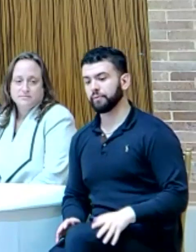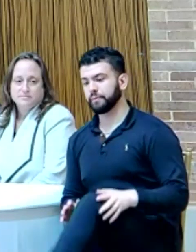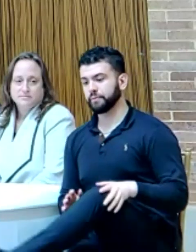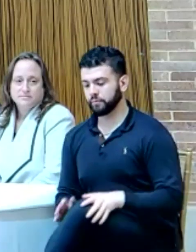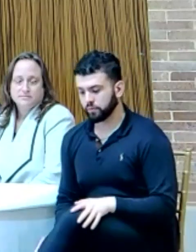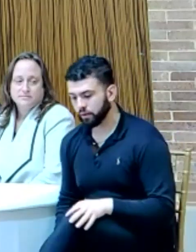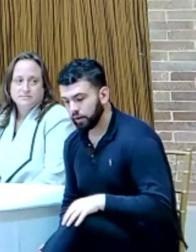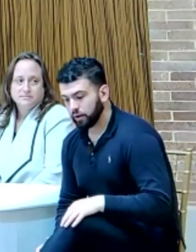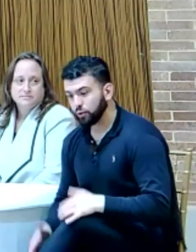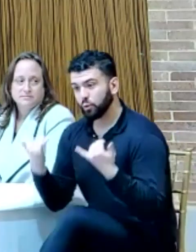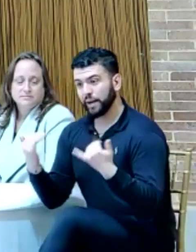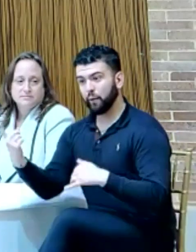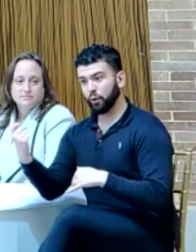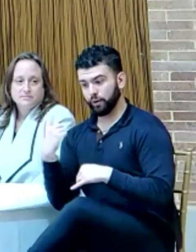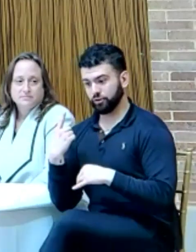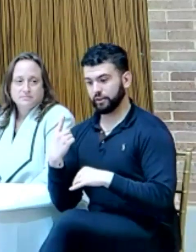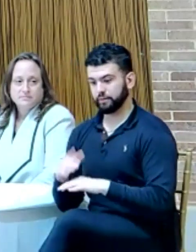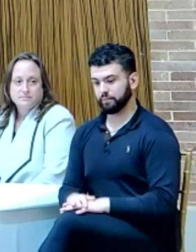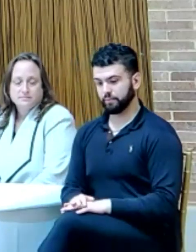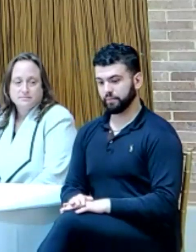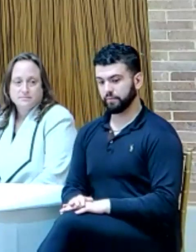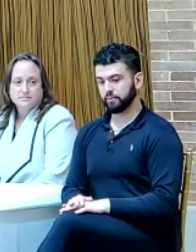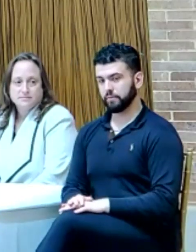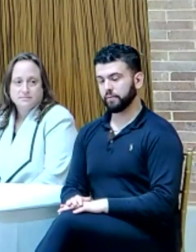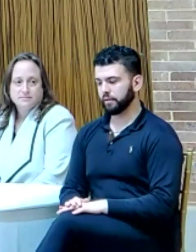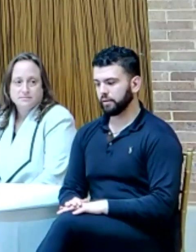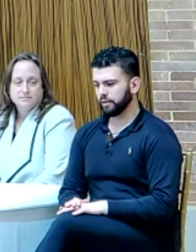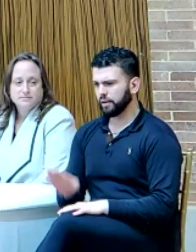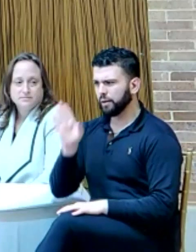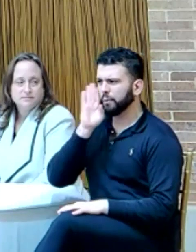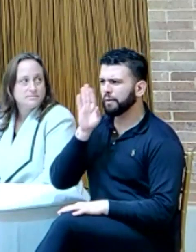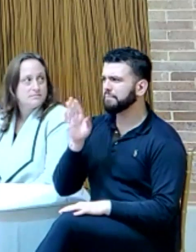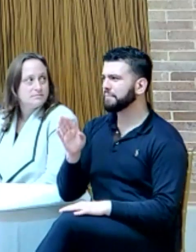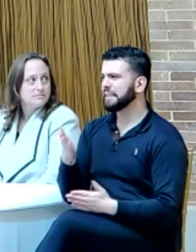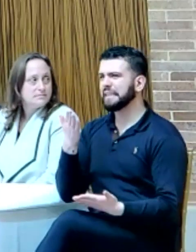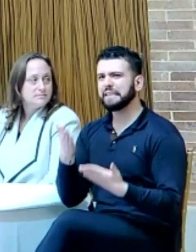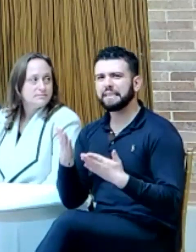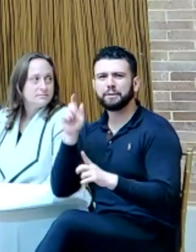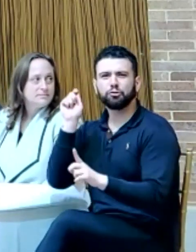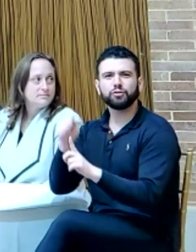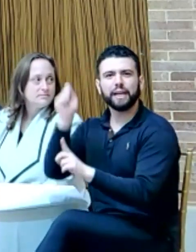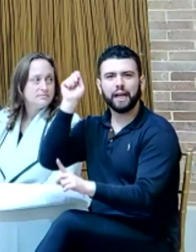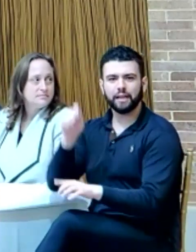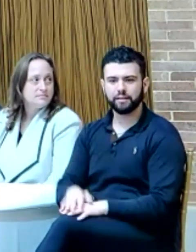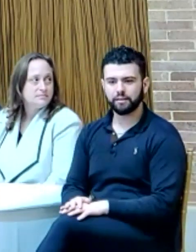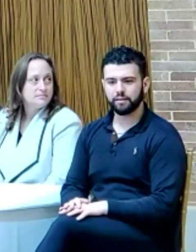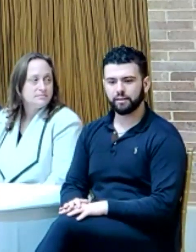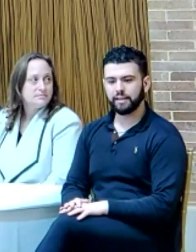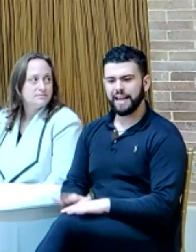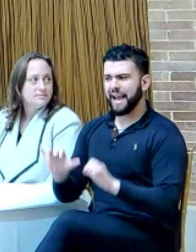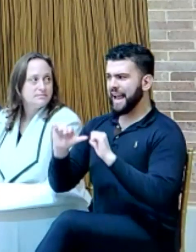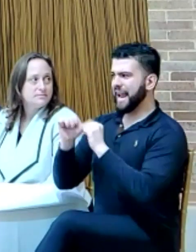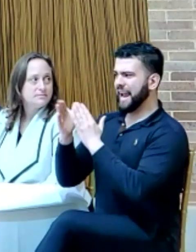and here's a question that is going to be I think maybe a little trickier how do agents avoid